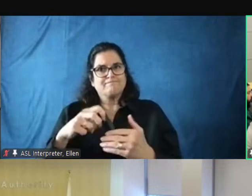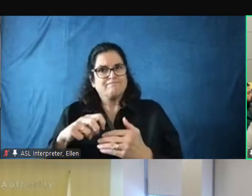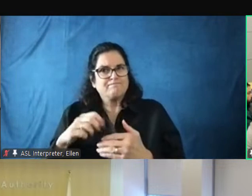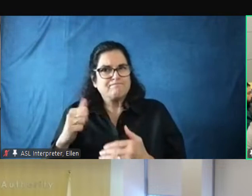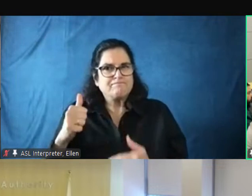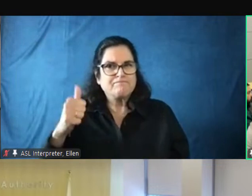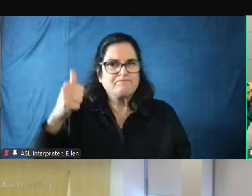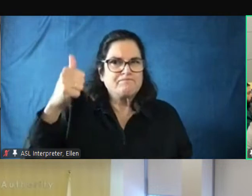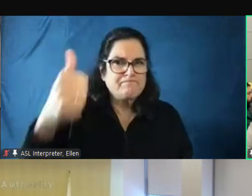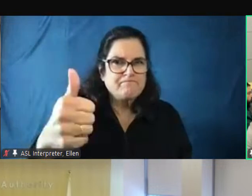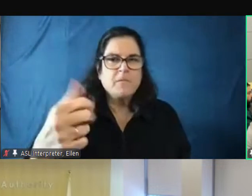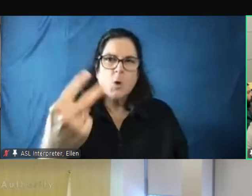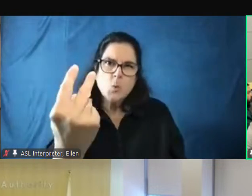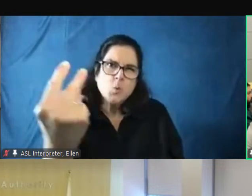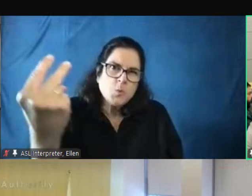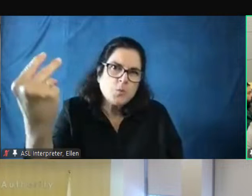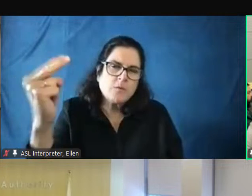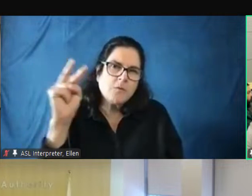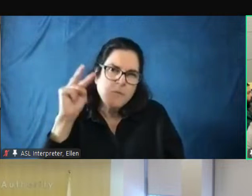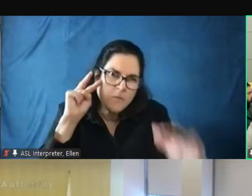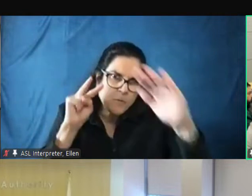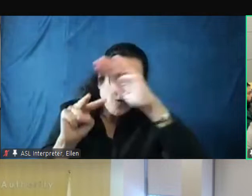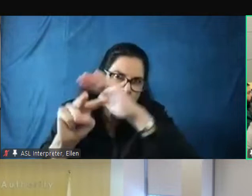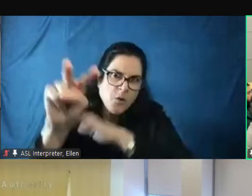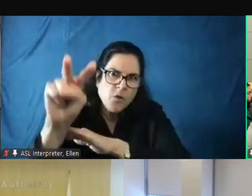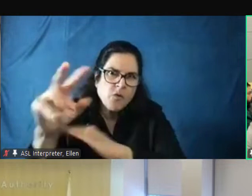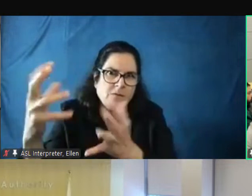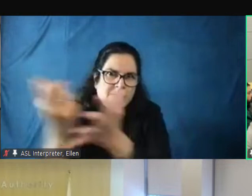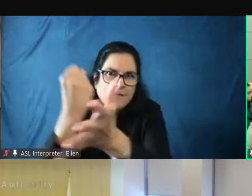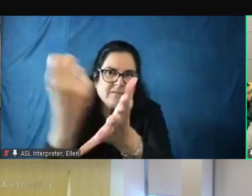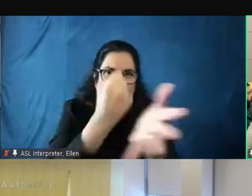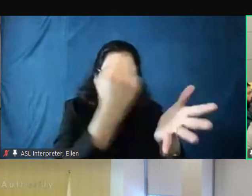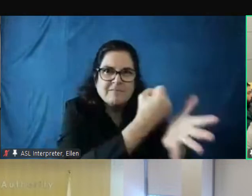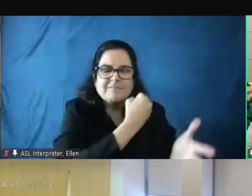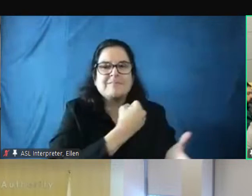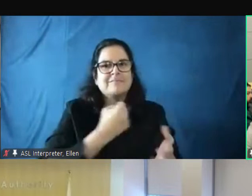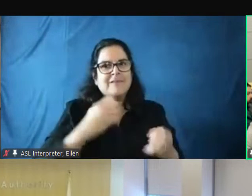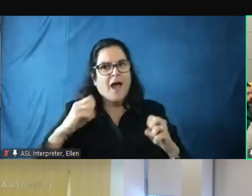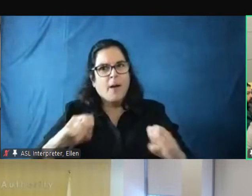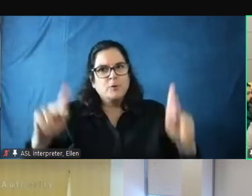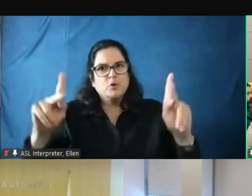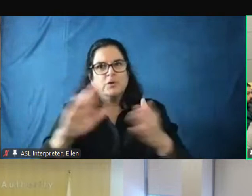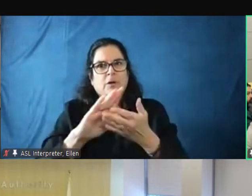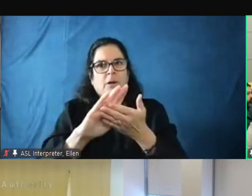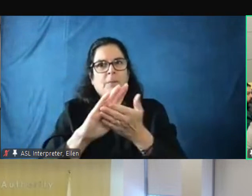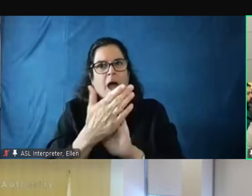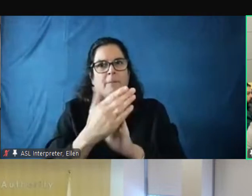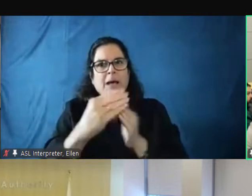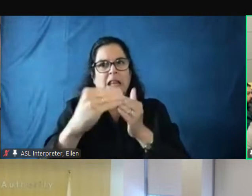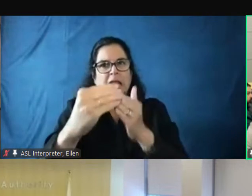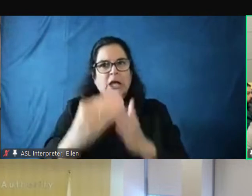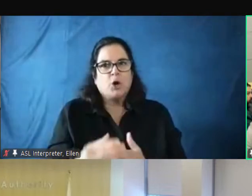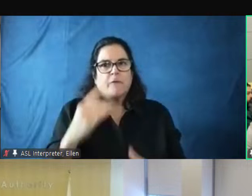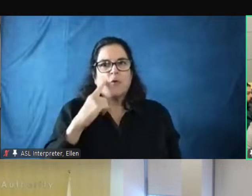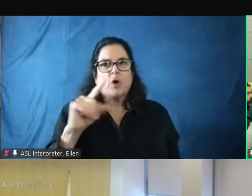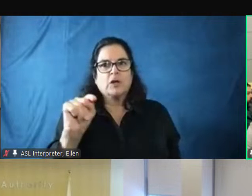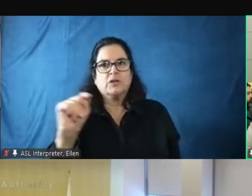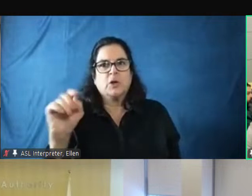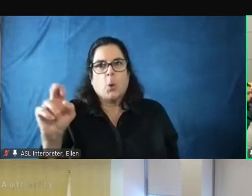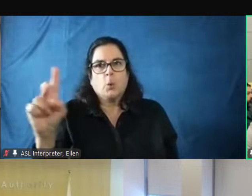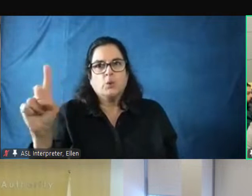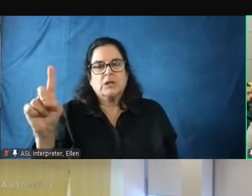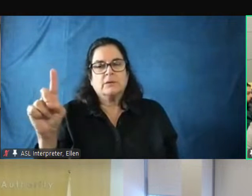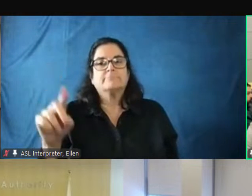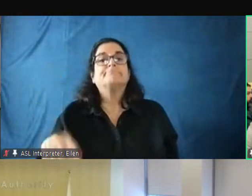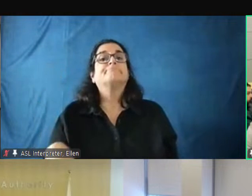issue, knowing that we have a ton of opportunity to become that TOD leader. Well, I would welcome your